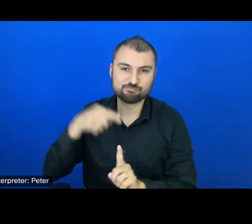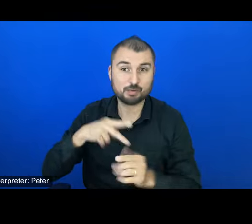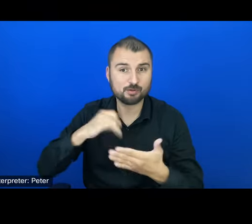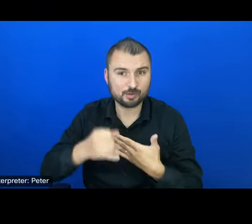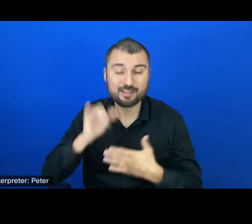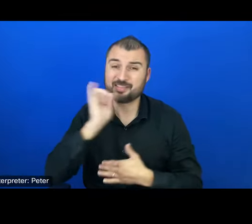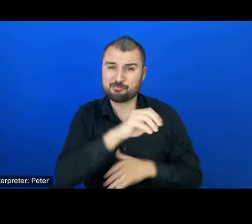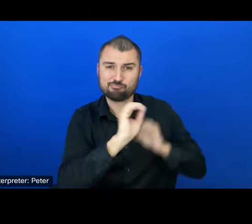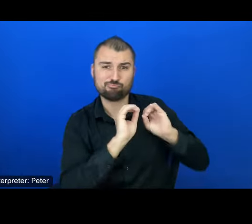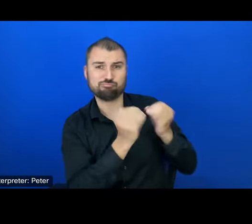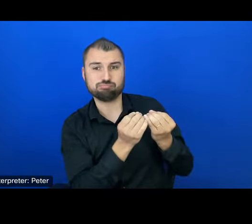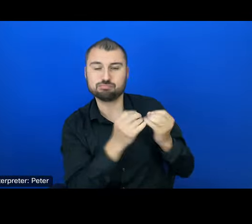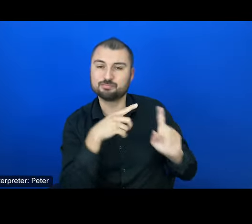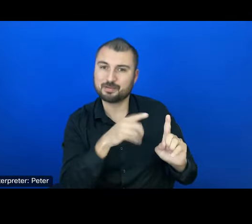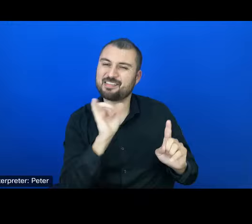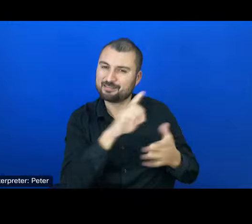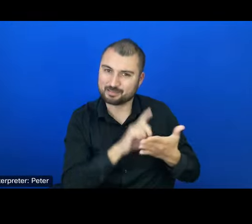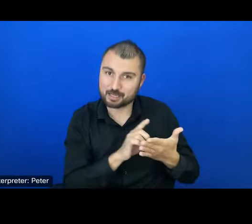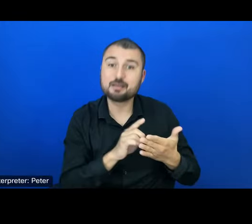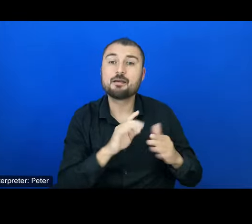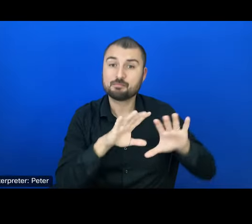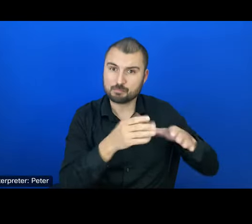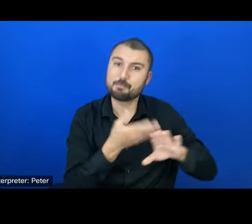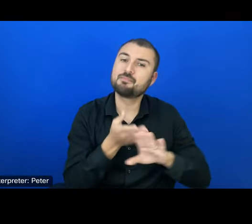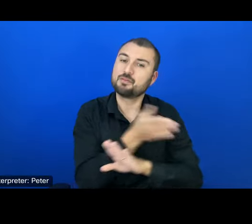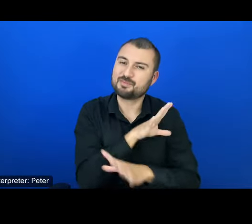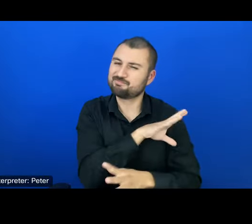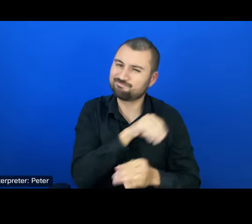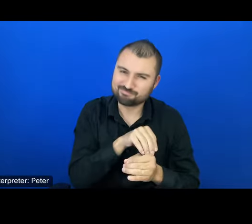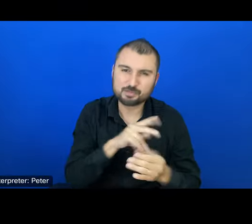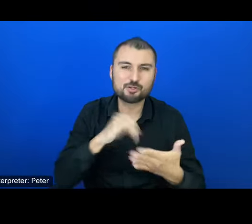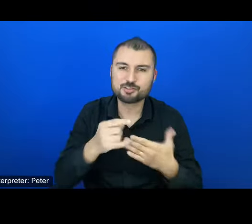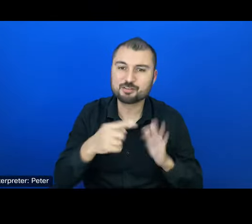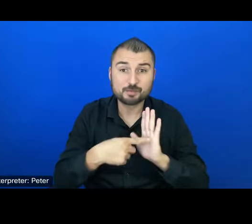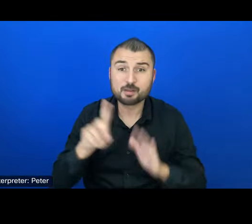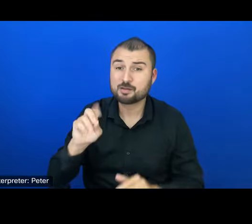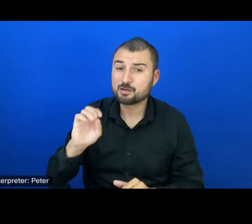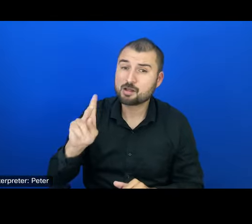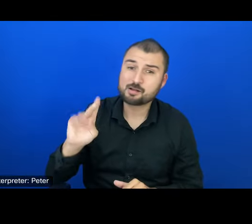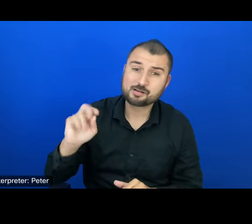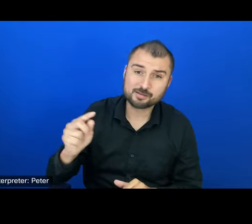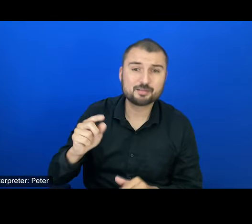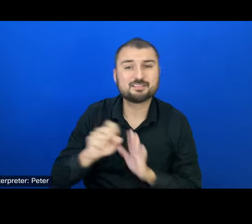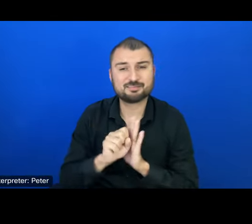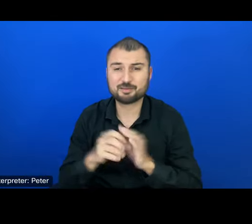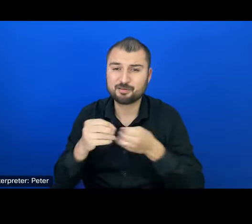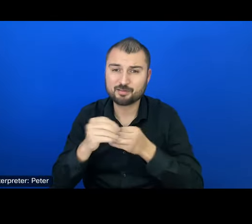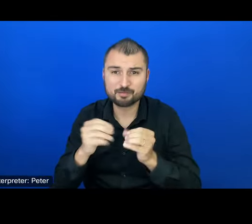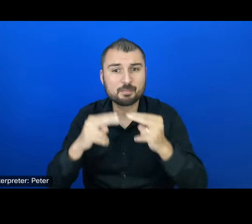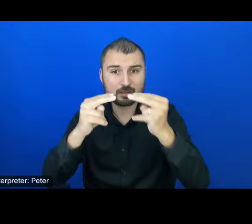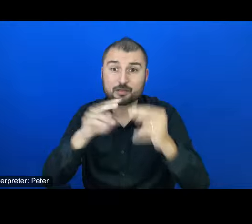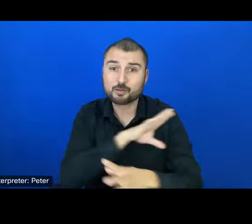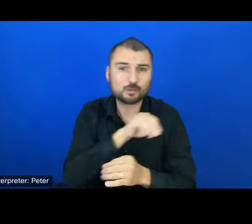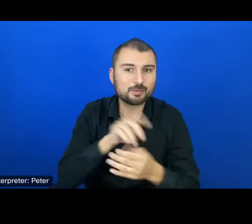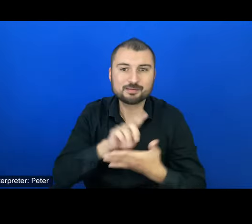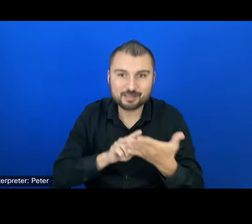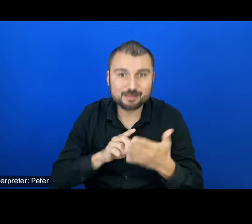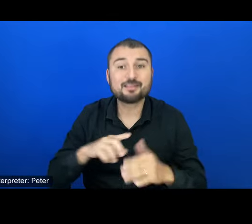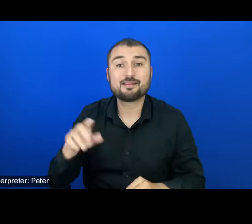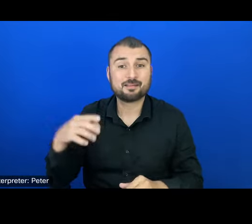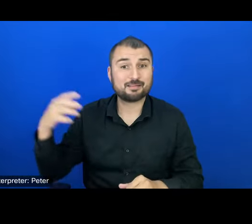That organization or that design firm previously was involved in projects such as the Docking State Office Building, to include designing the Capitol